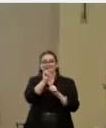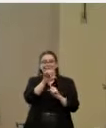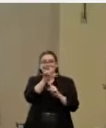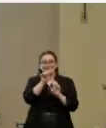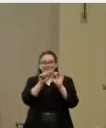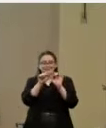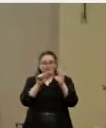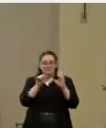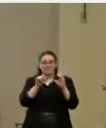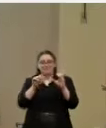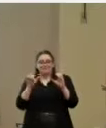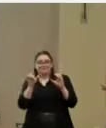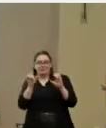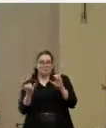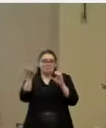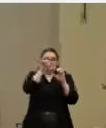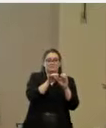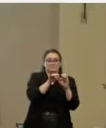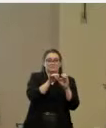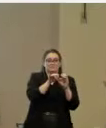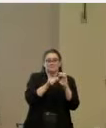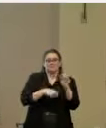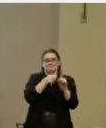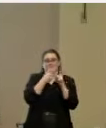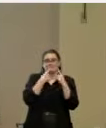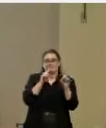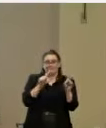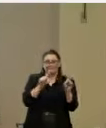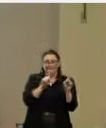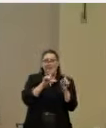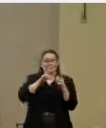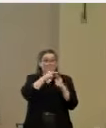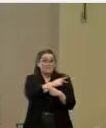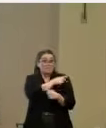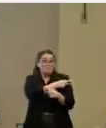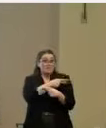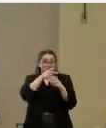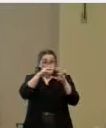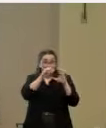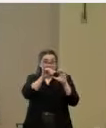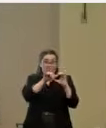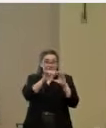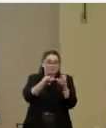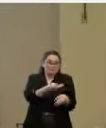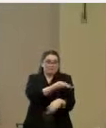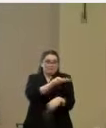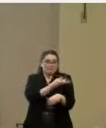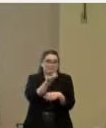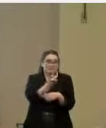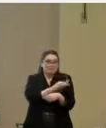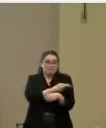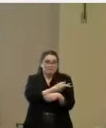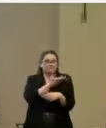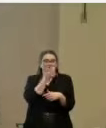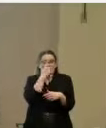expanded to sufficient numbers in order to be effective, and they were reinfused back into the patient. This process of